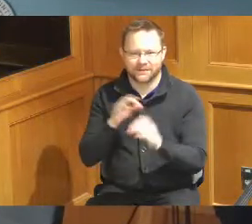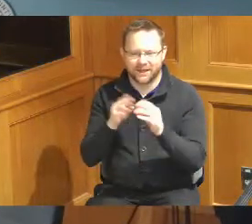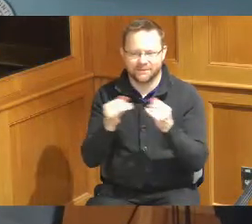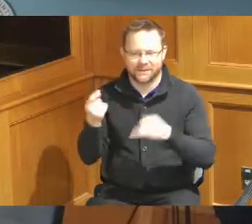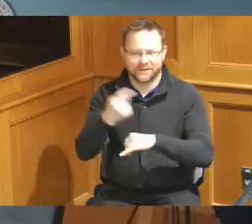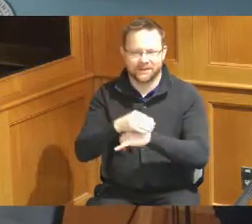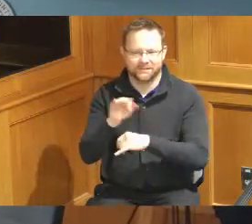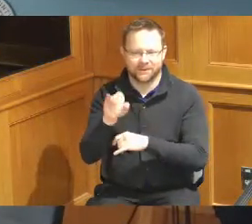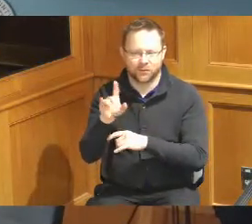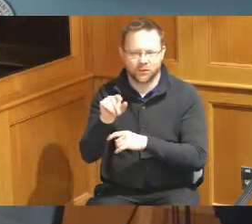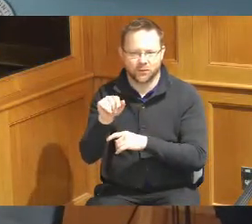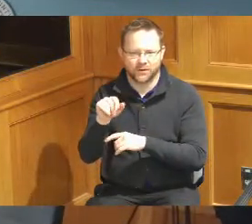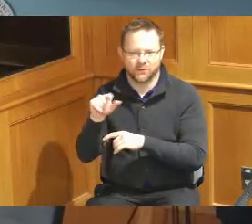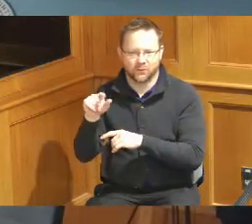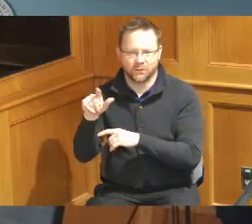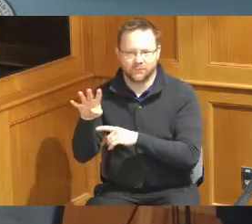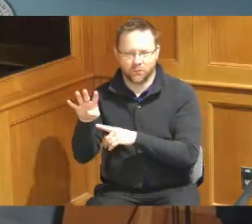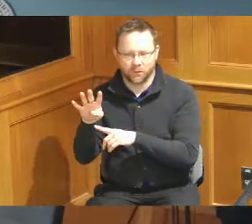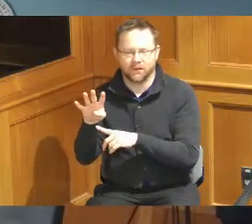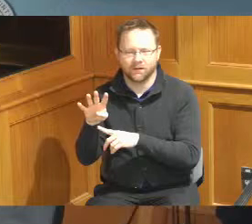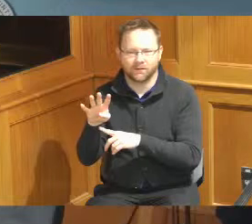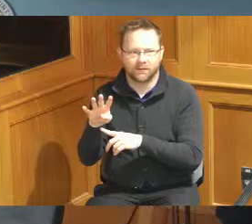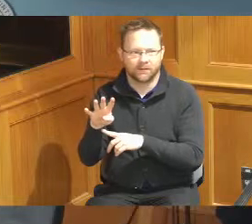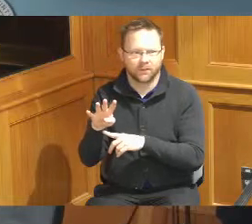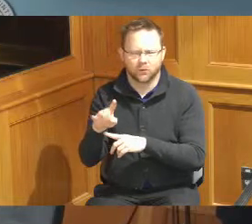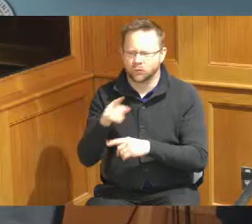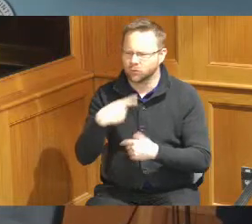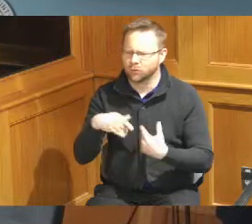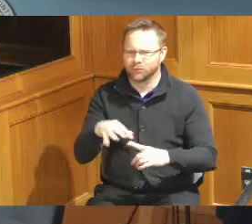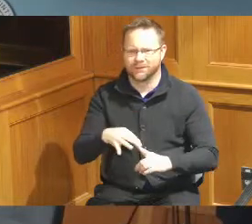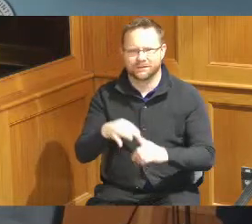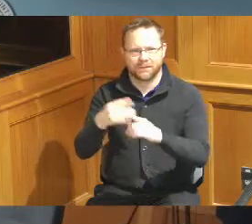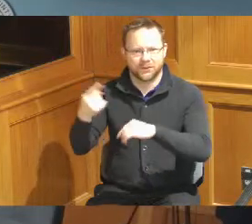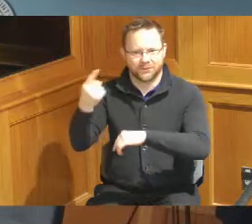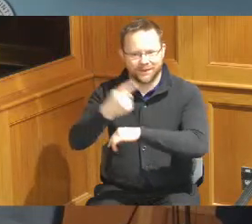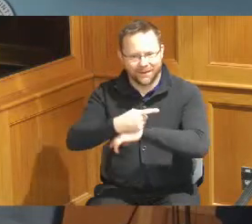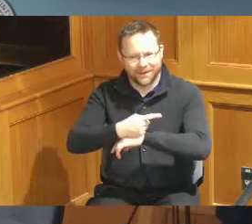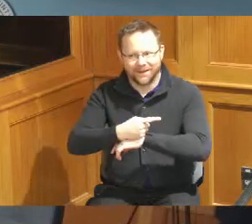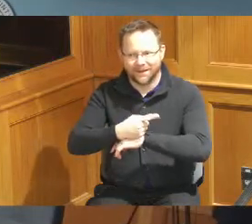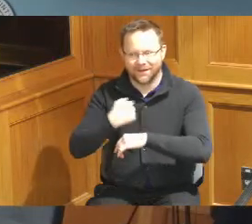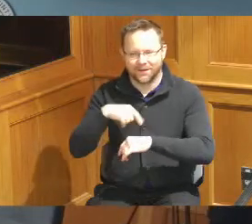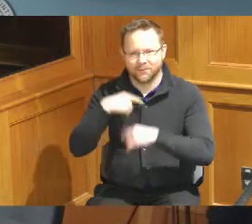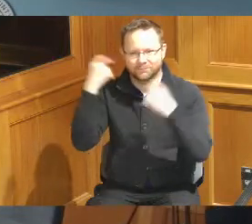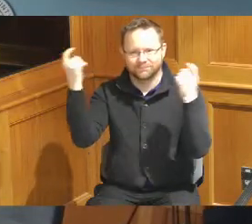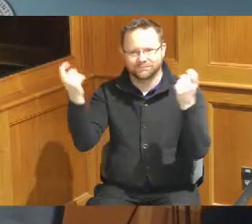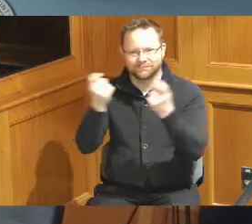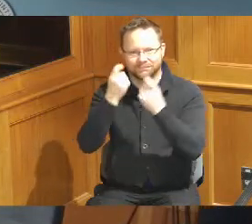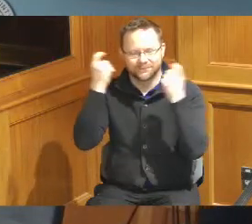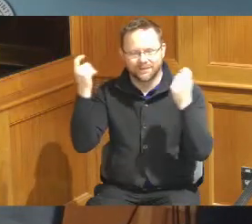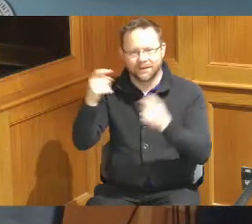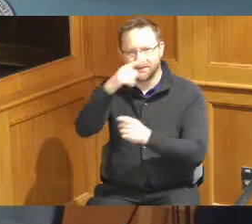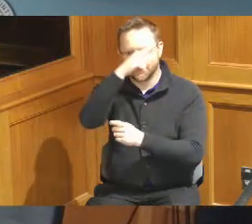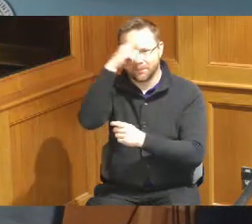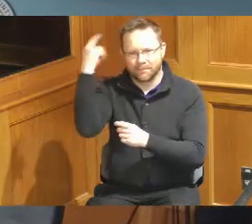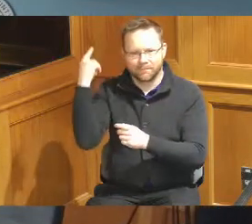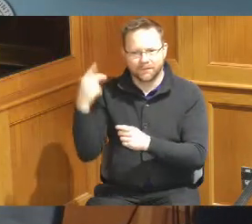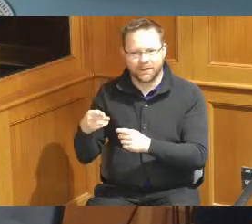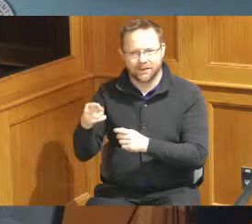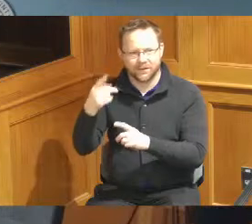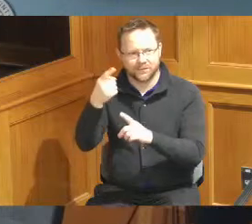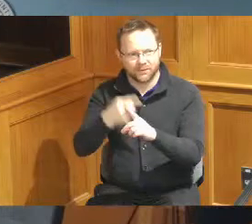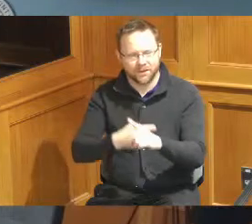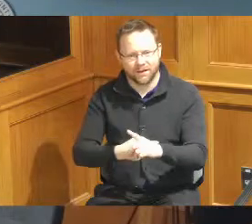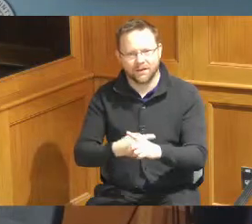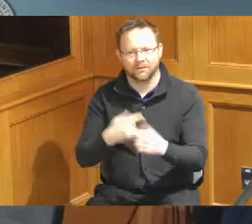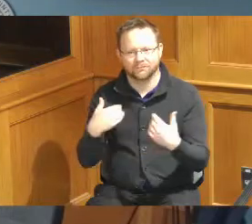February 20th, 2024. It's very special. This one, we are celebrating Black History Month.